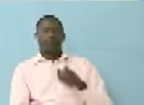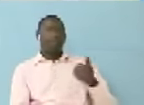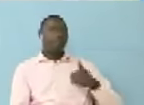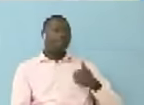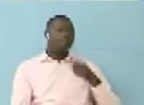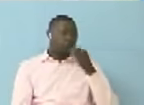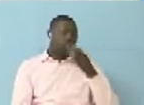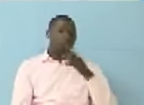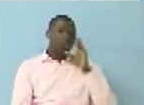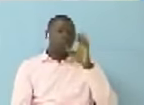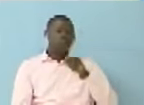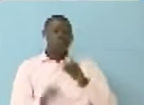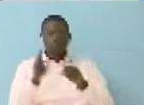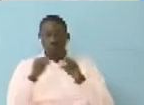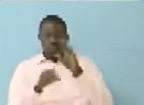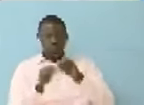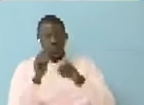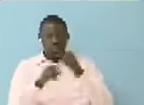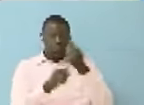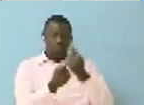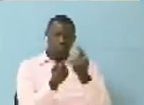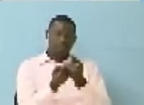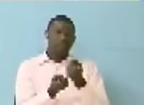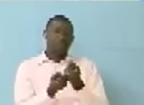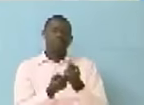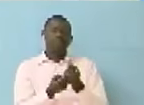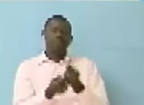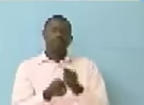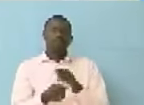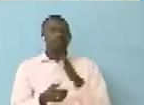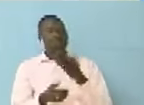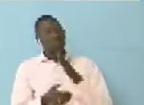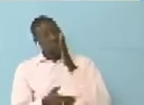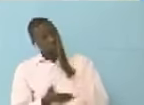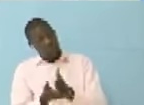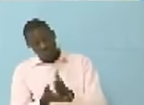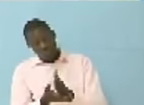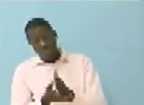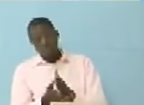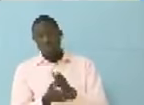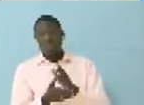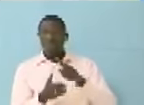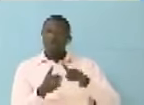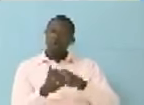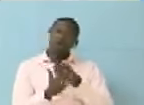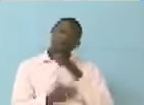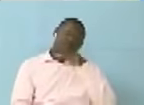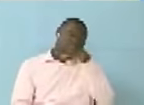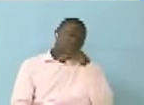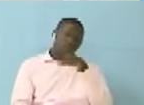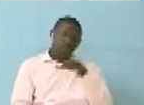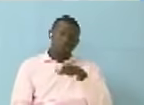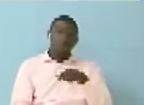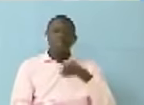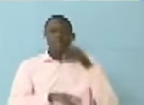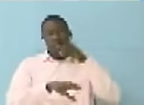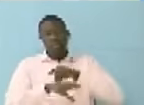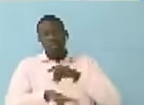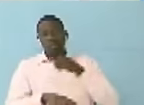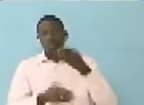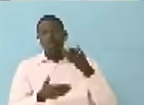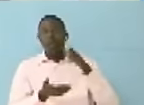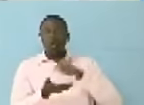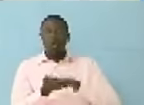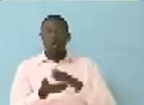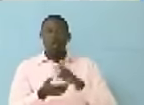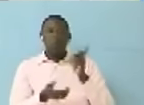Tumiro kono. Done something. Iyo oko ninke. Whether that is true or false depends on the